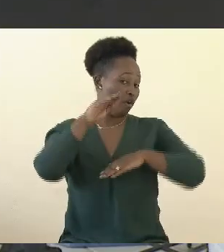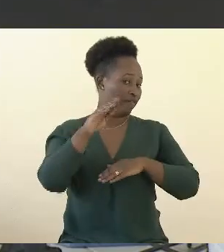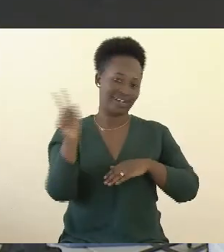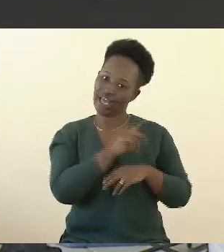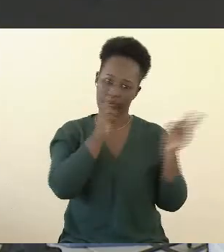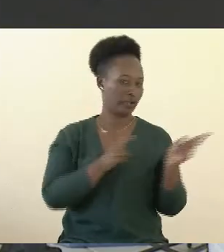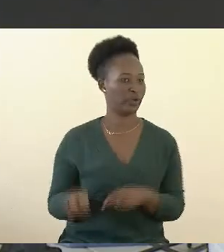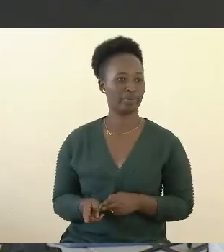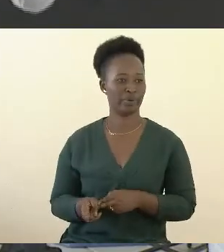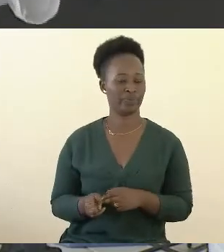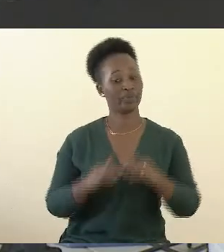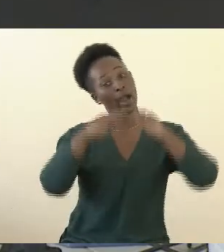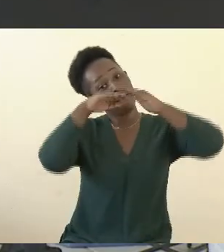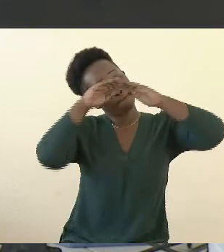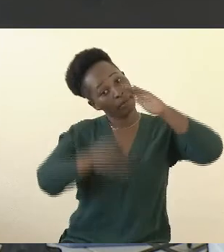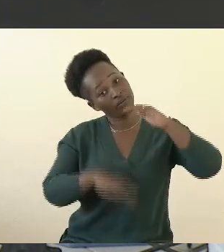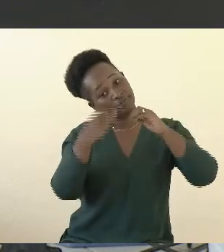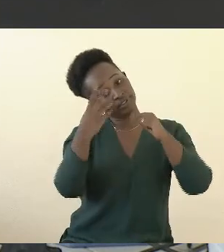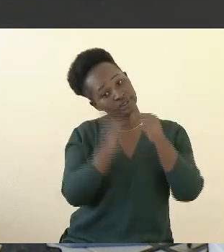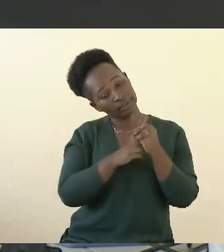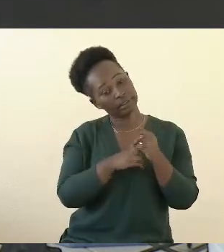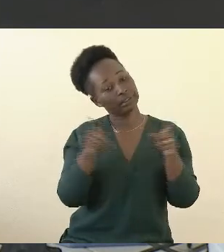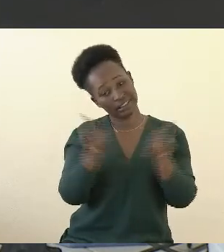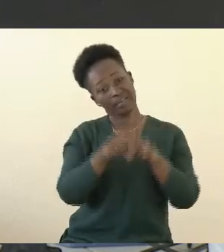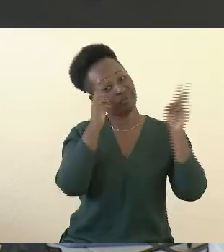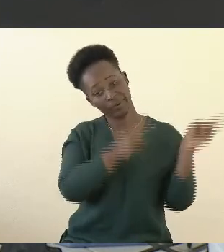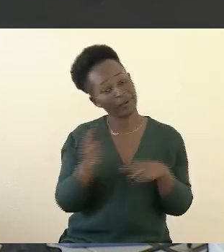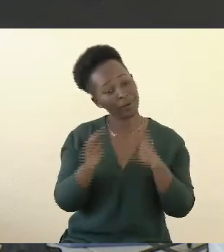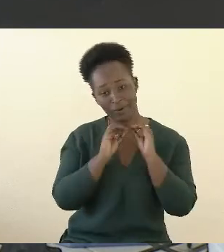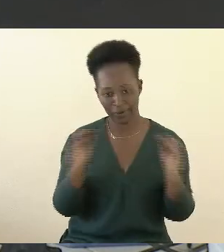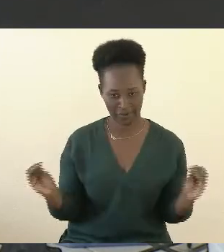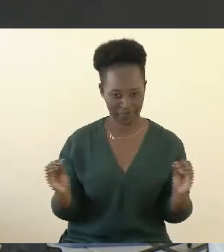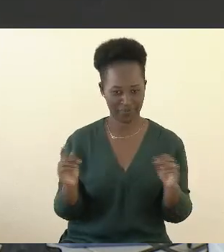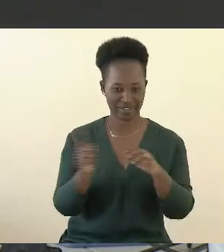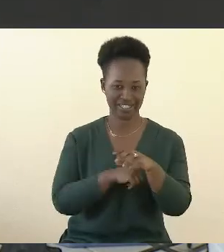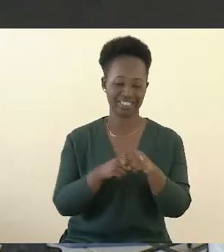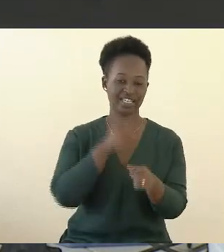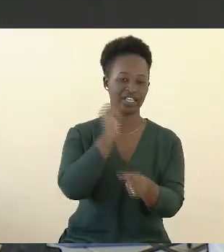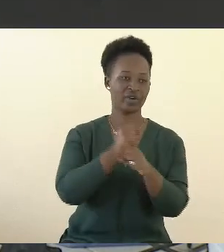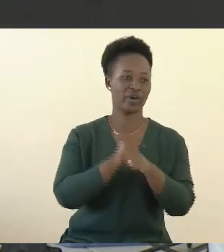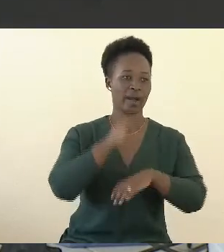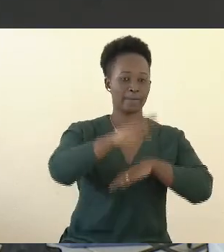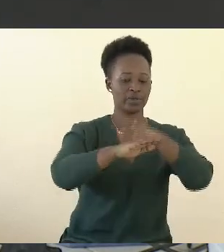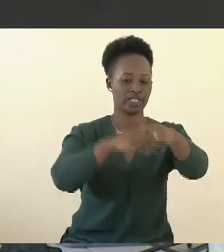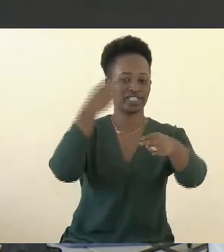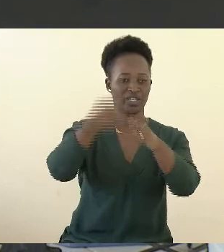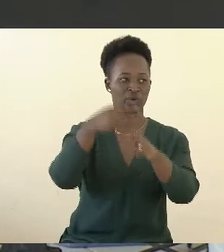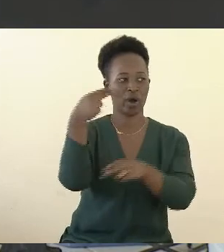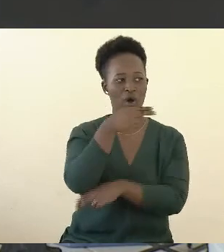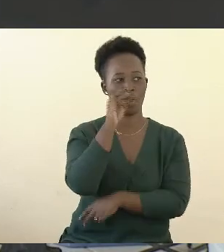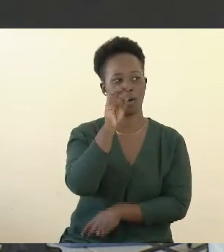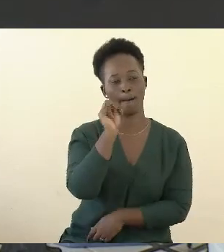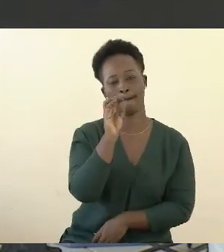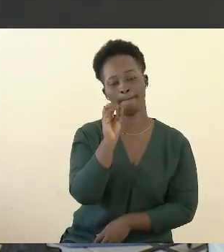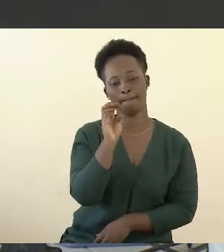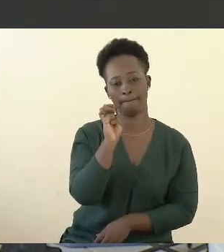abnormal. Below that, it is abnormal. The skin does by process of homeostasis,